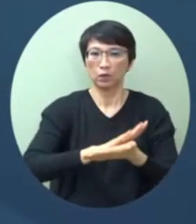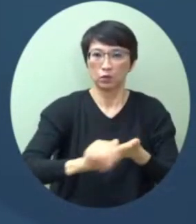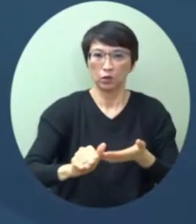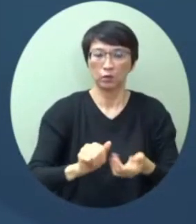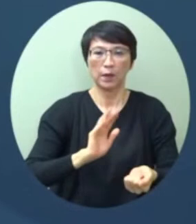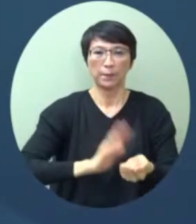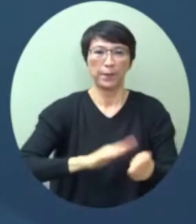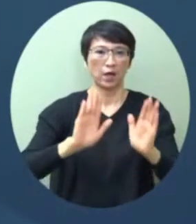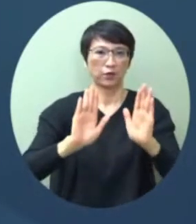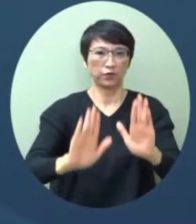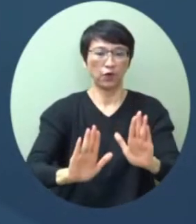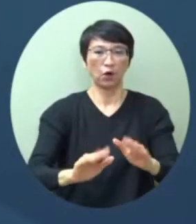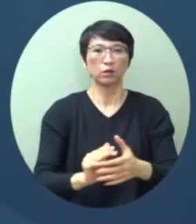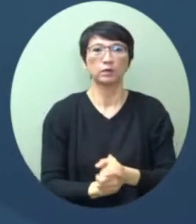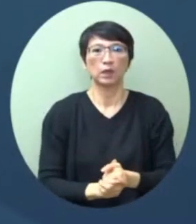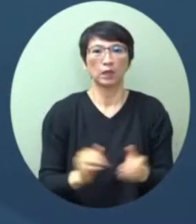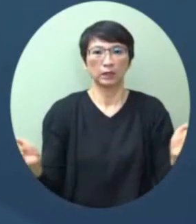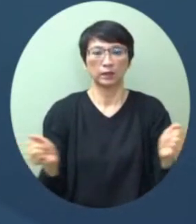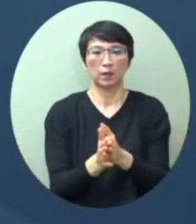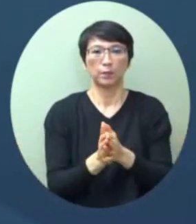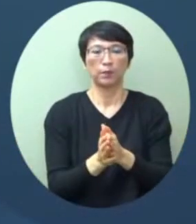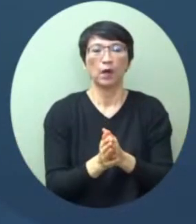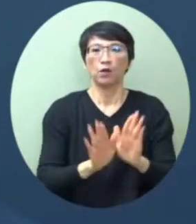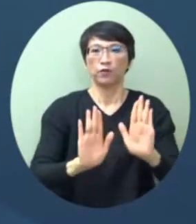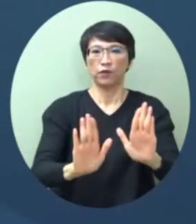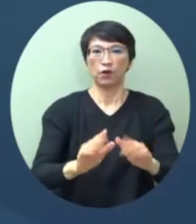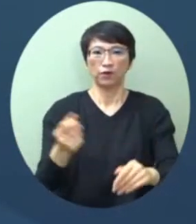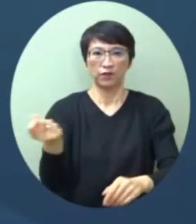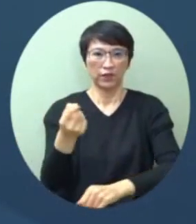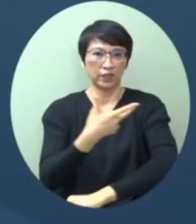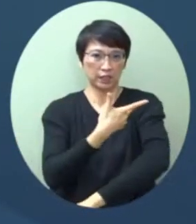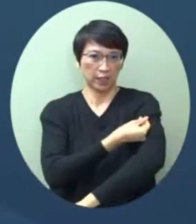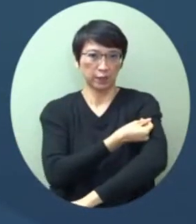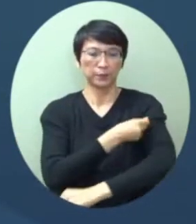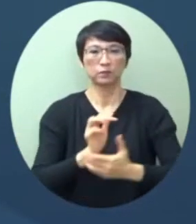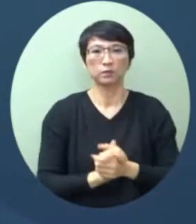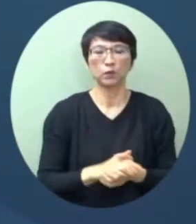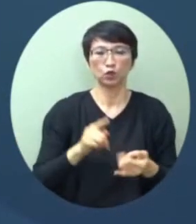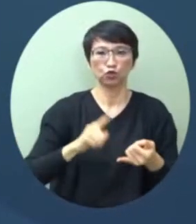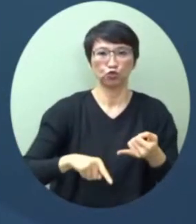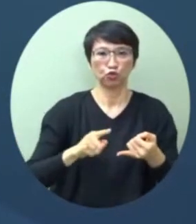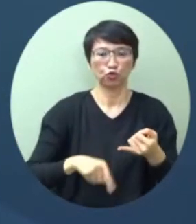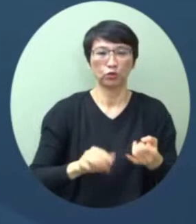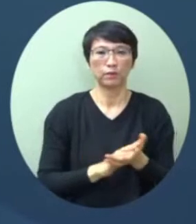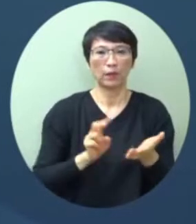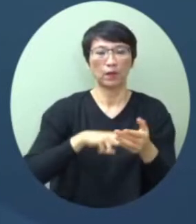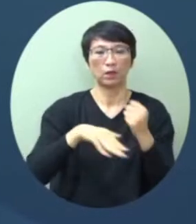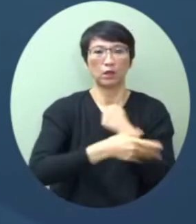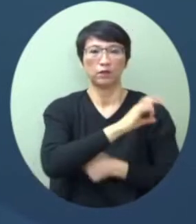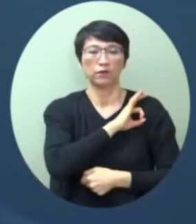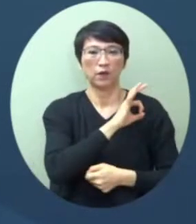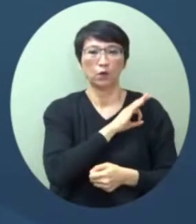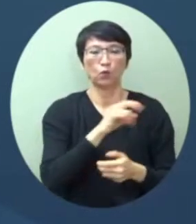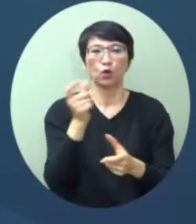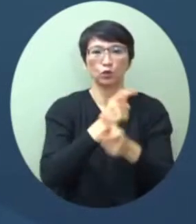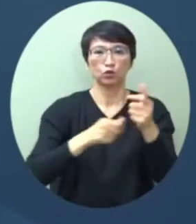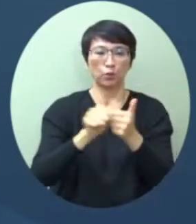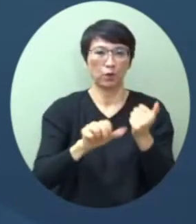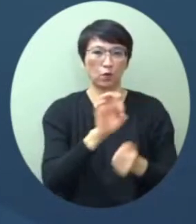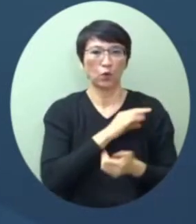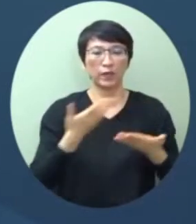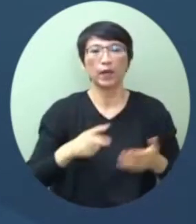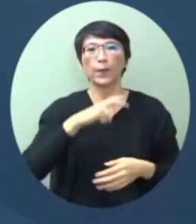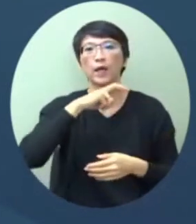measures, reduce going outside and keep good personal hygiene, prevent infection, and get jabbed